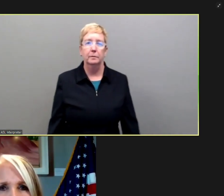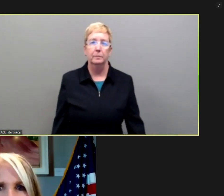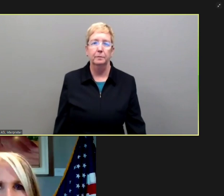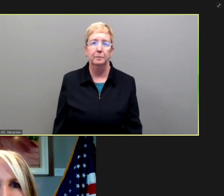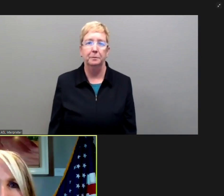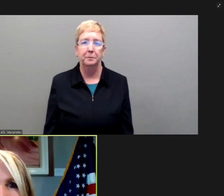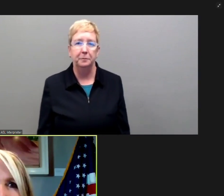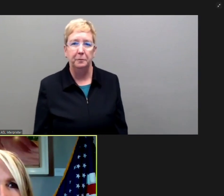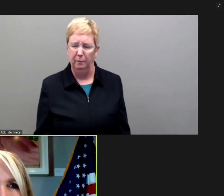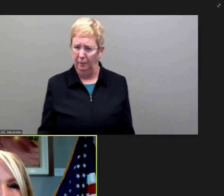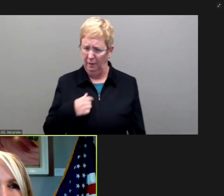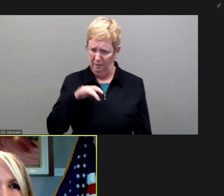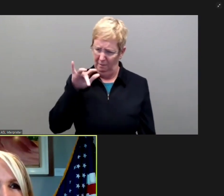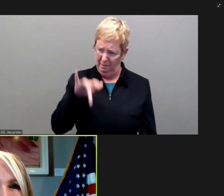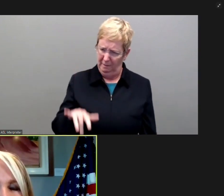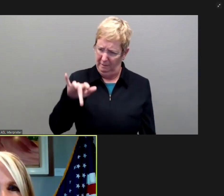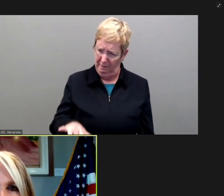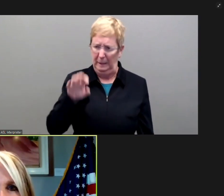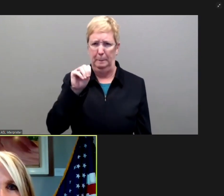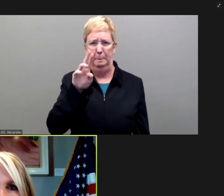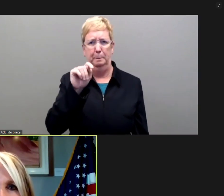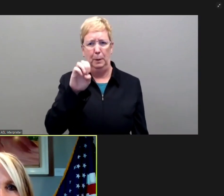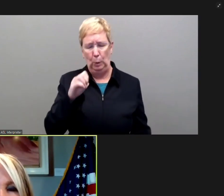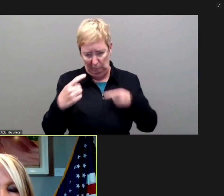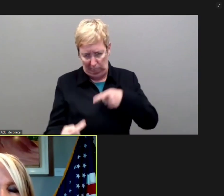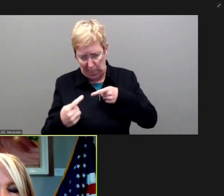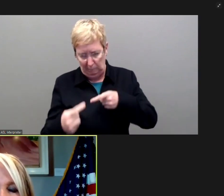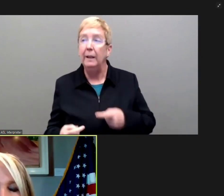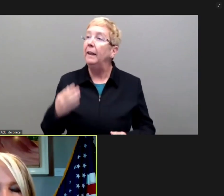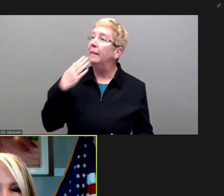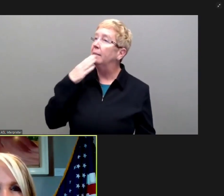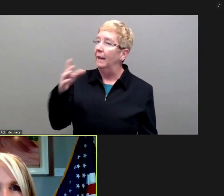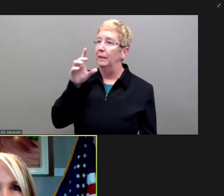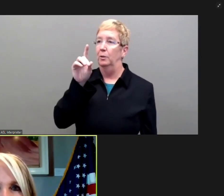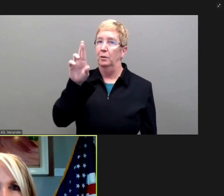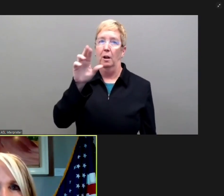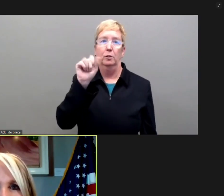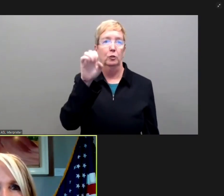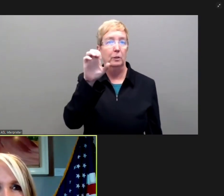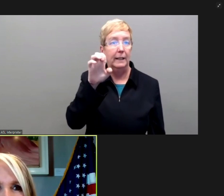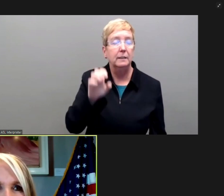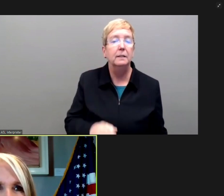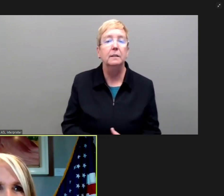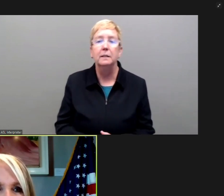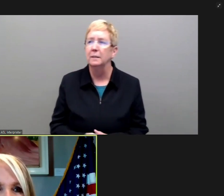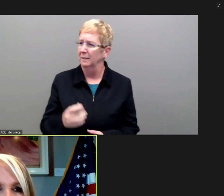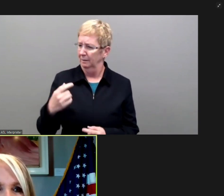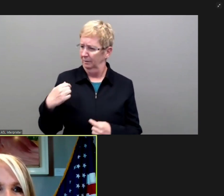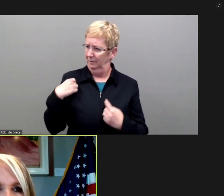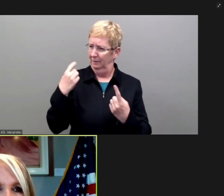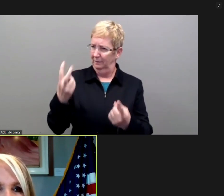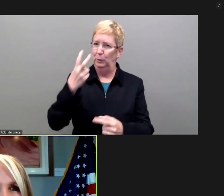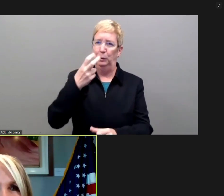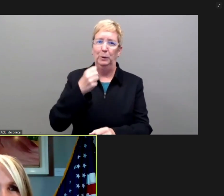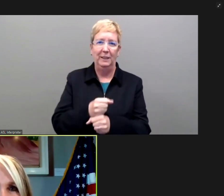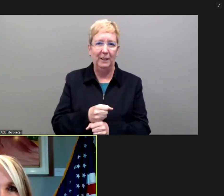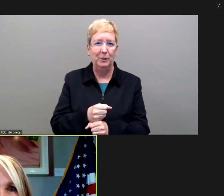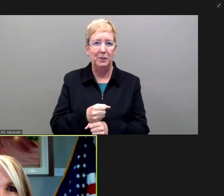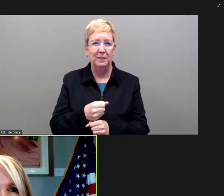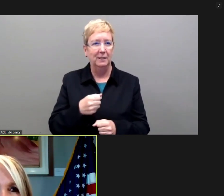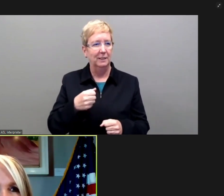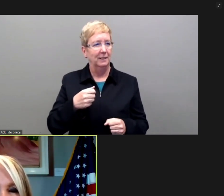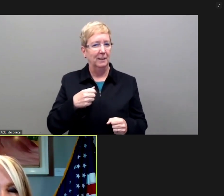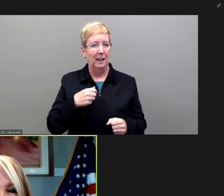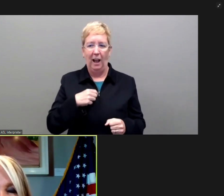Had trouble getting my mute button off. Thank you, Dr. Grace. And you'd think after 2 years that we have all of these just